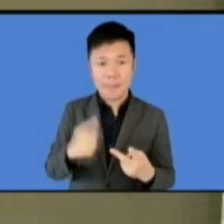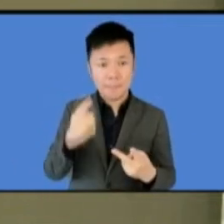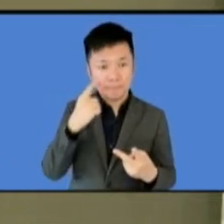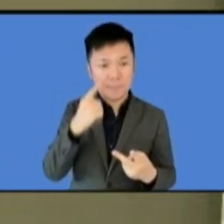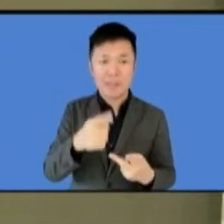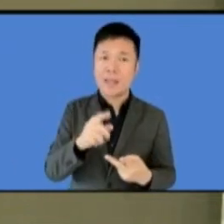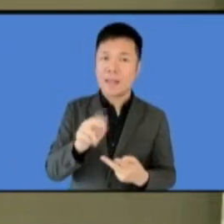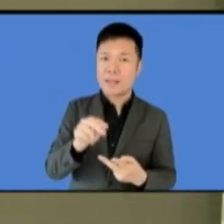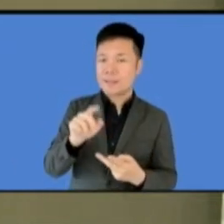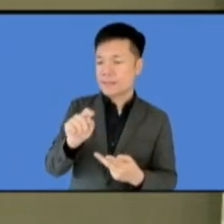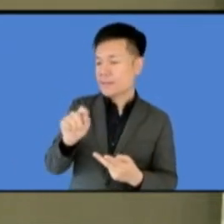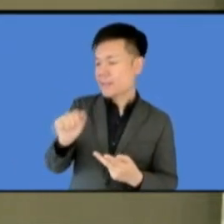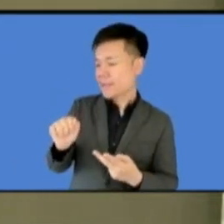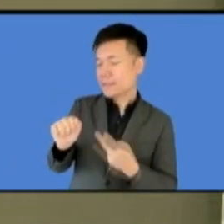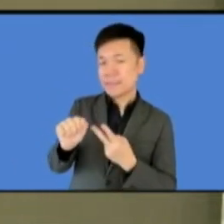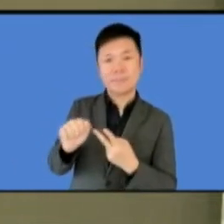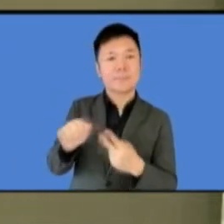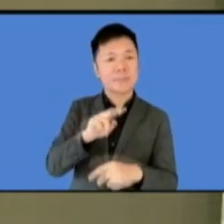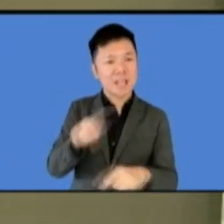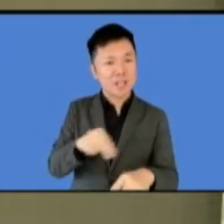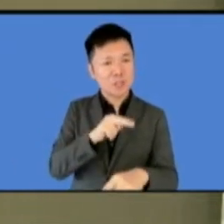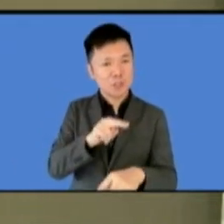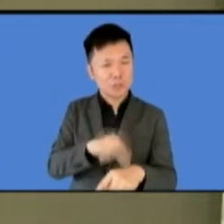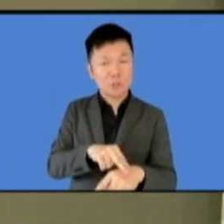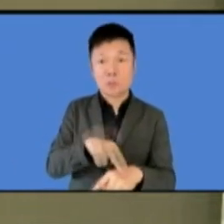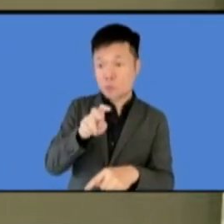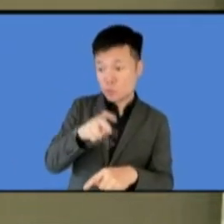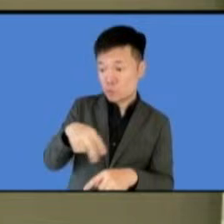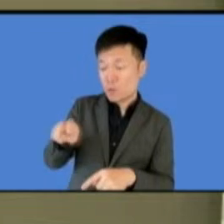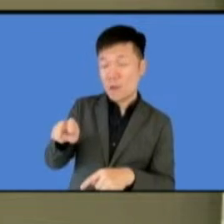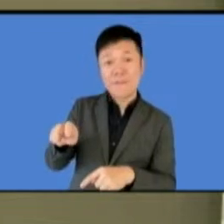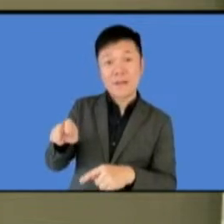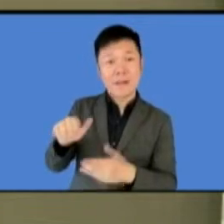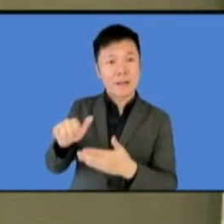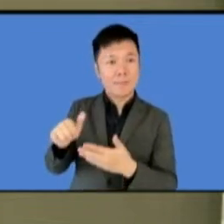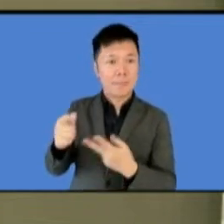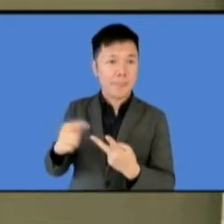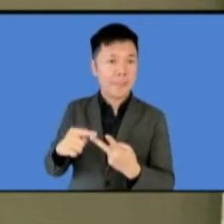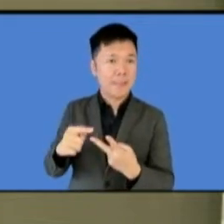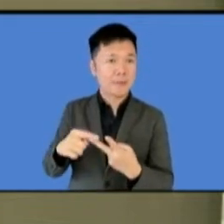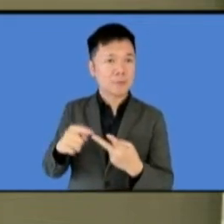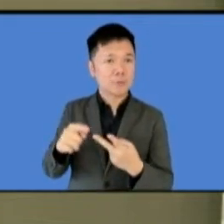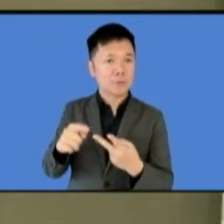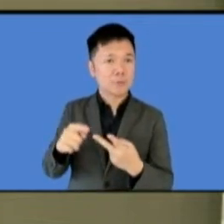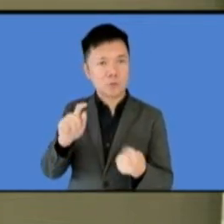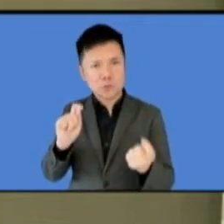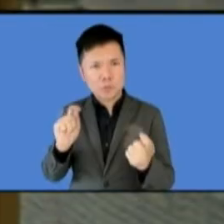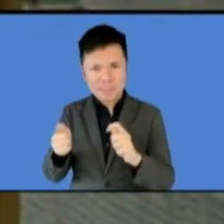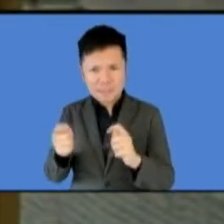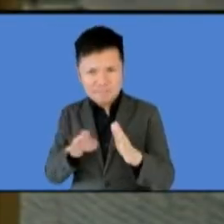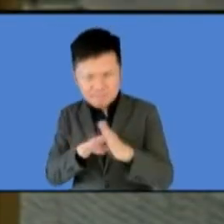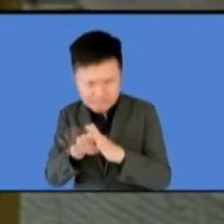NTAs, National Transfer Accounts, for policymaking. Over to you.